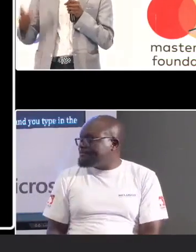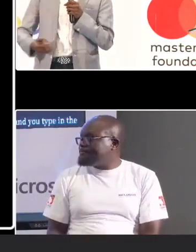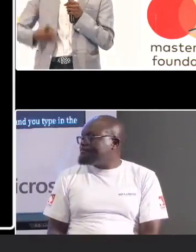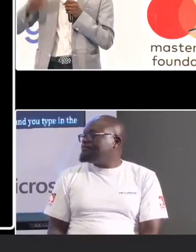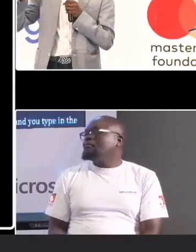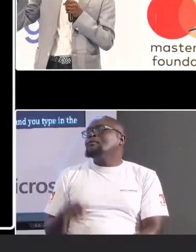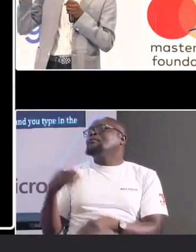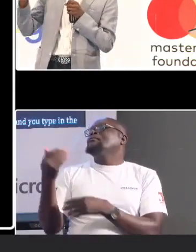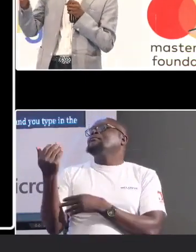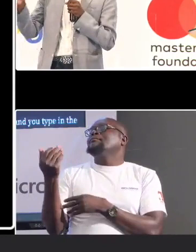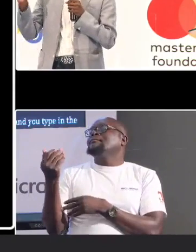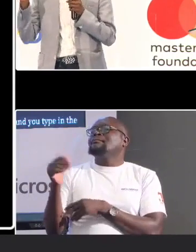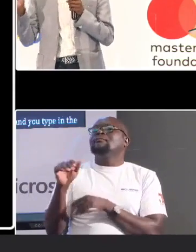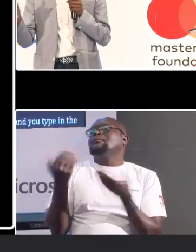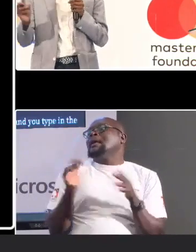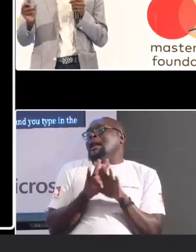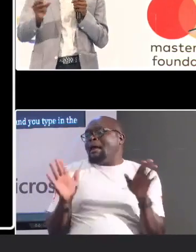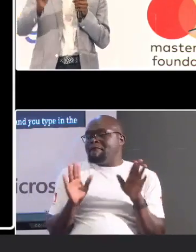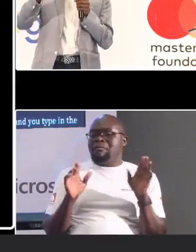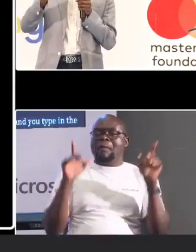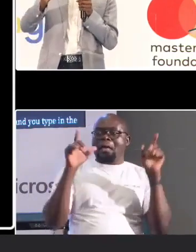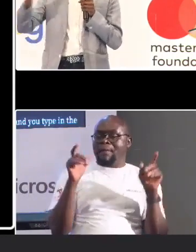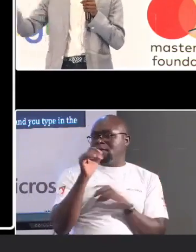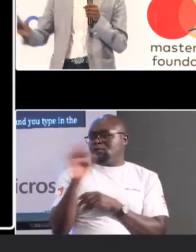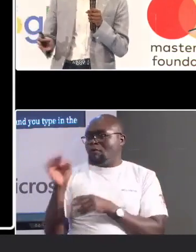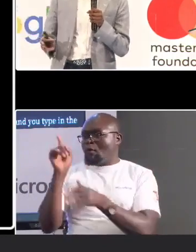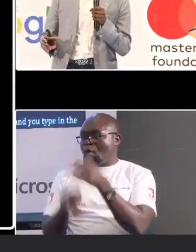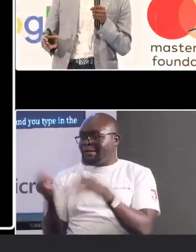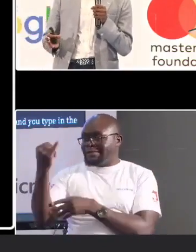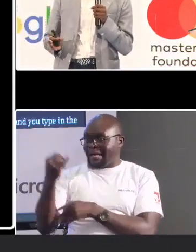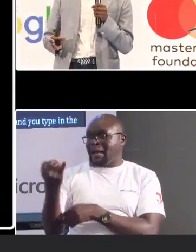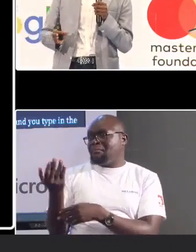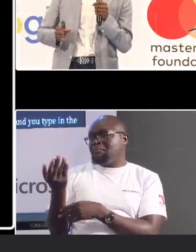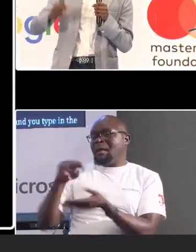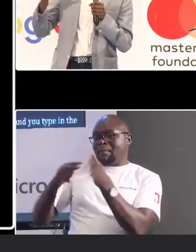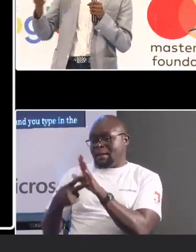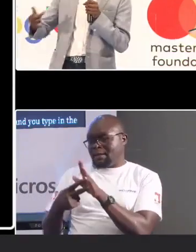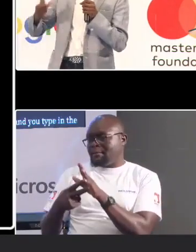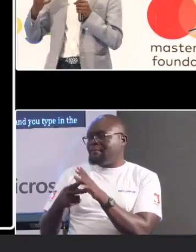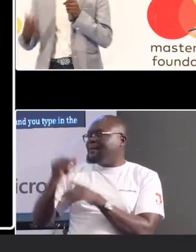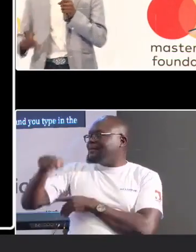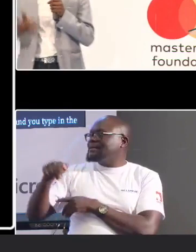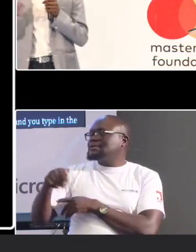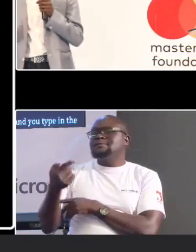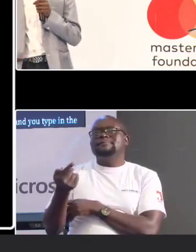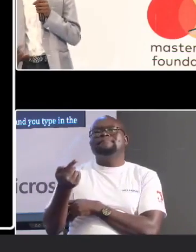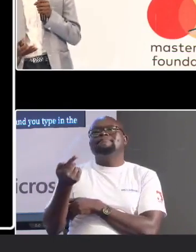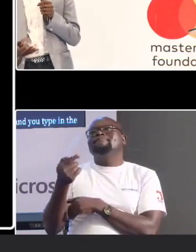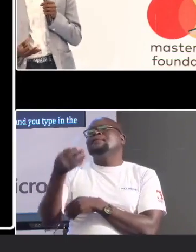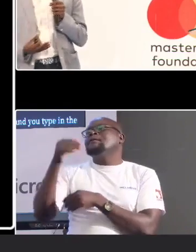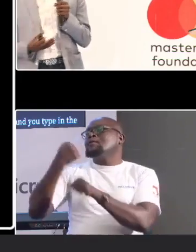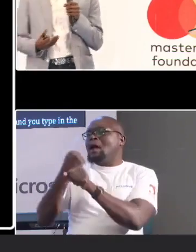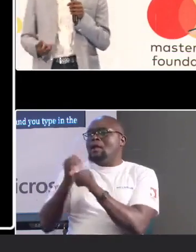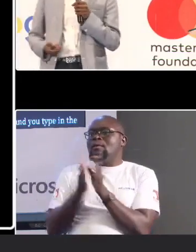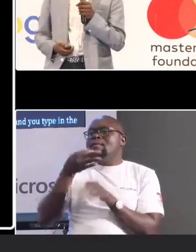on screen is a little cartoon images of what a designer is. And it's 2 jaundiced French people